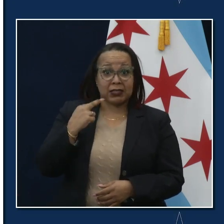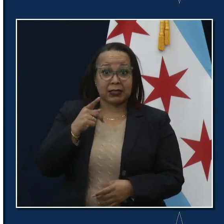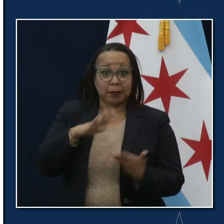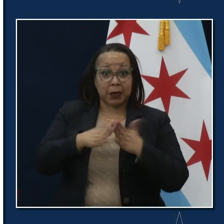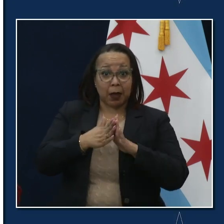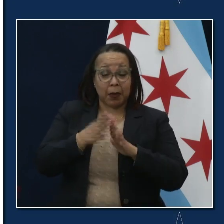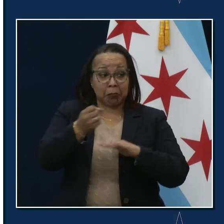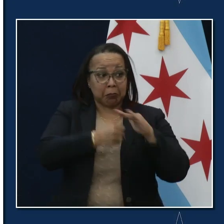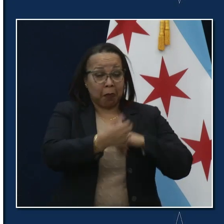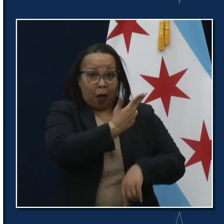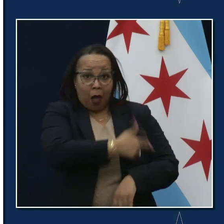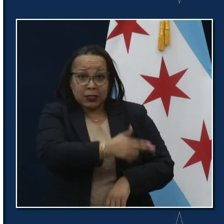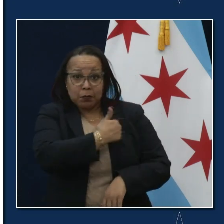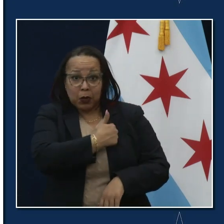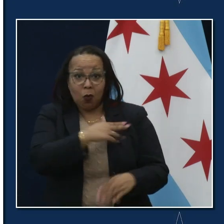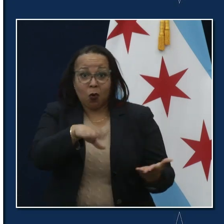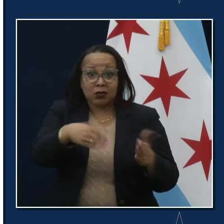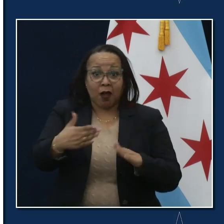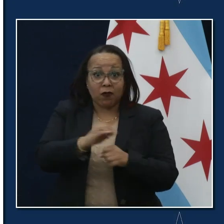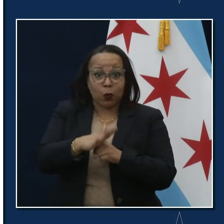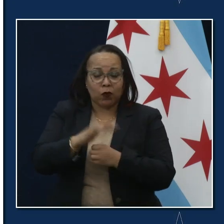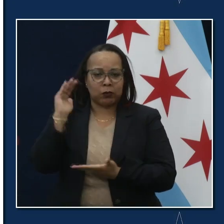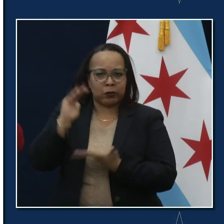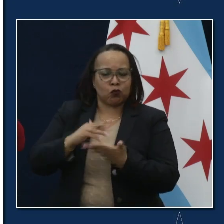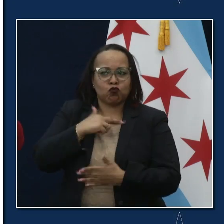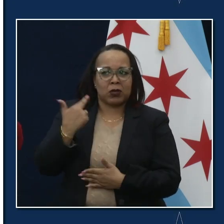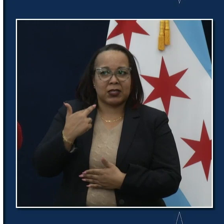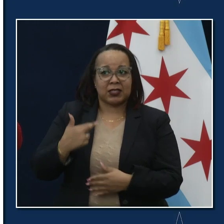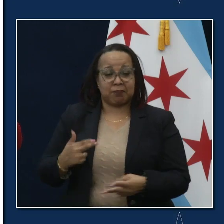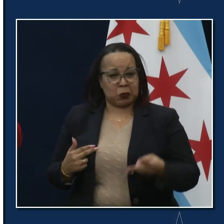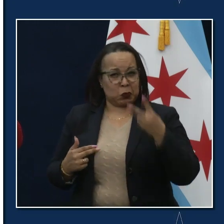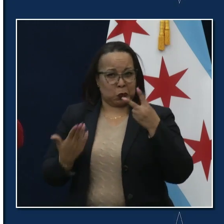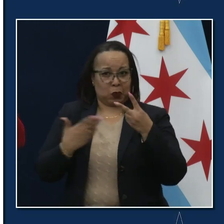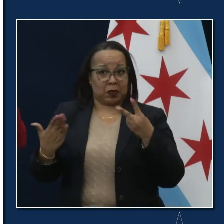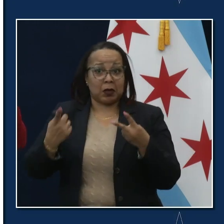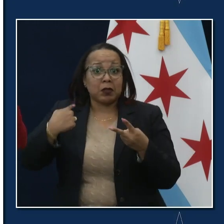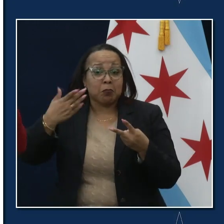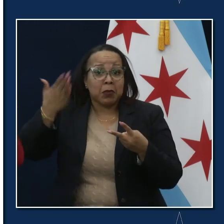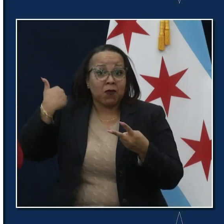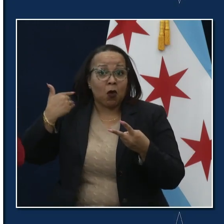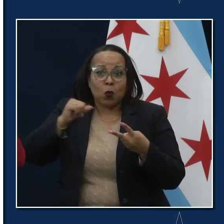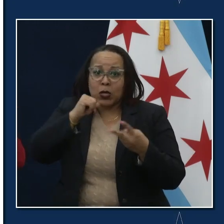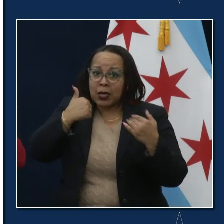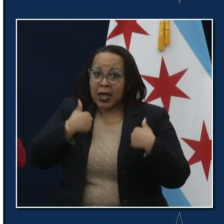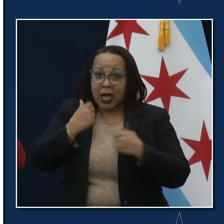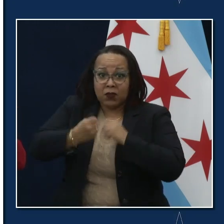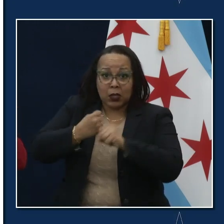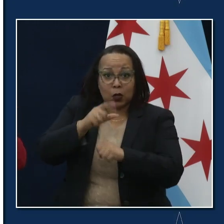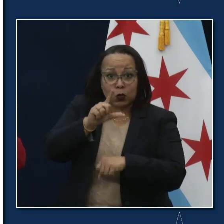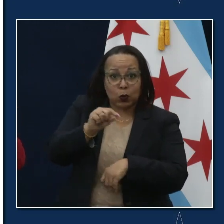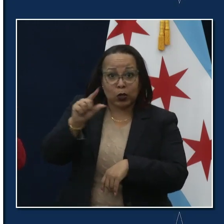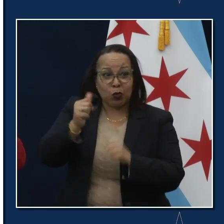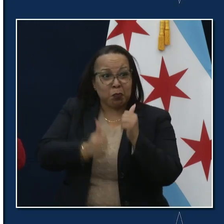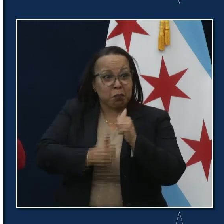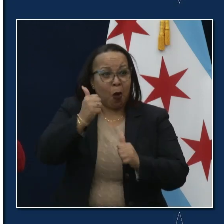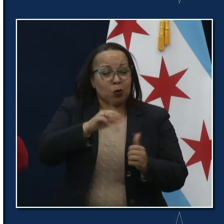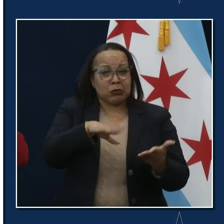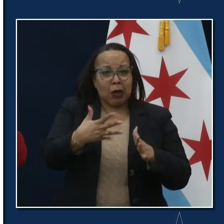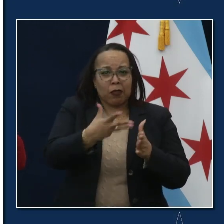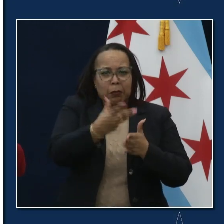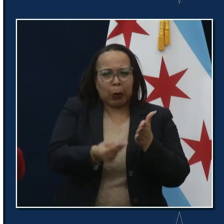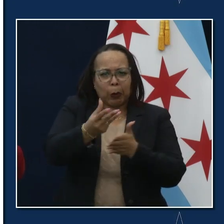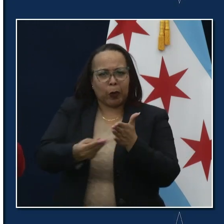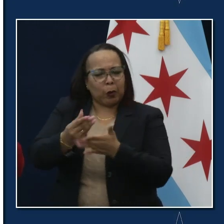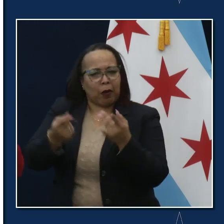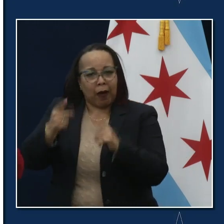being hospitalized or dying from COVID. These are two tools we didn't have back in 2020 when the most of our deaths were. And